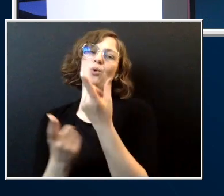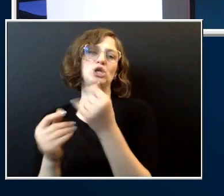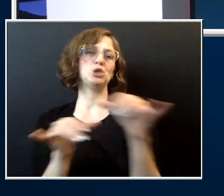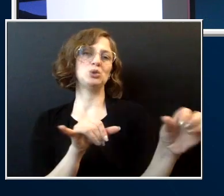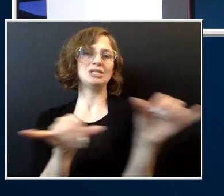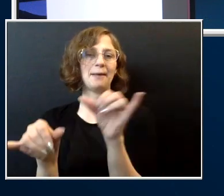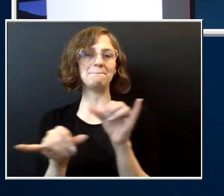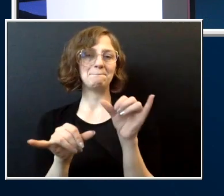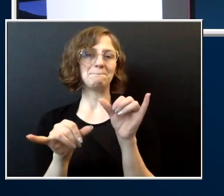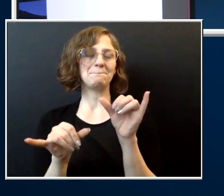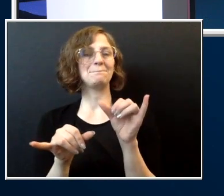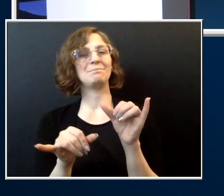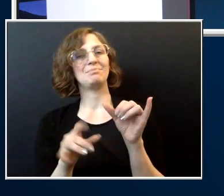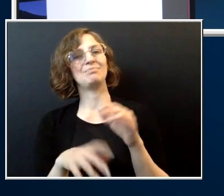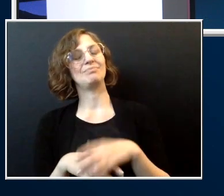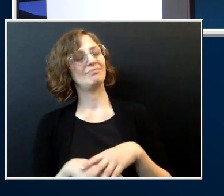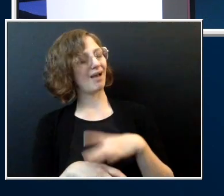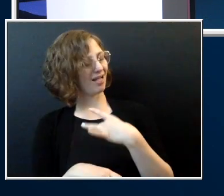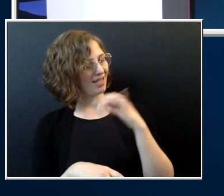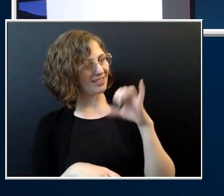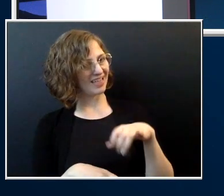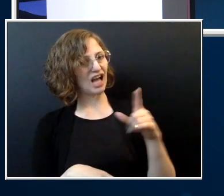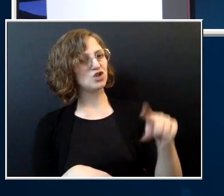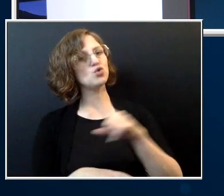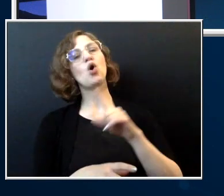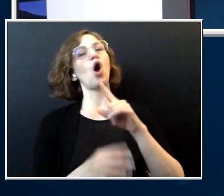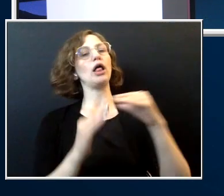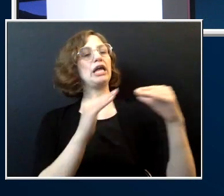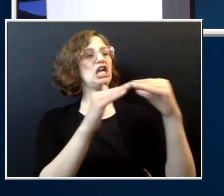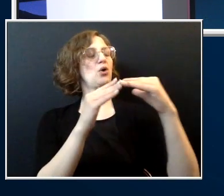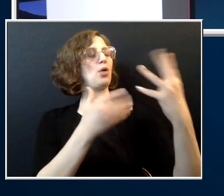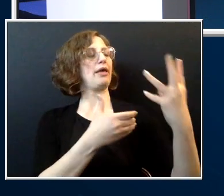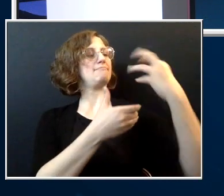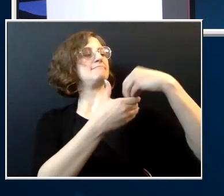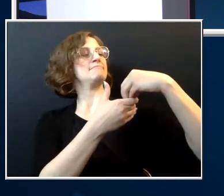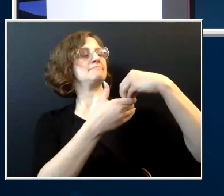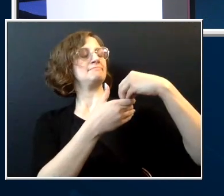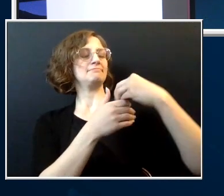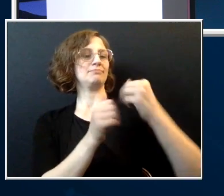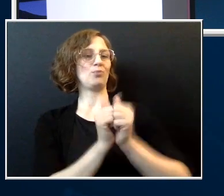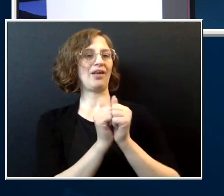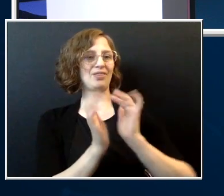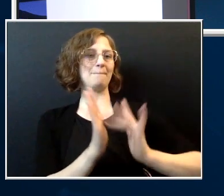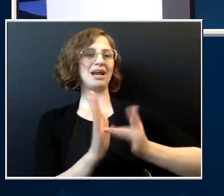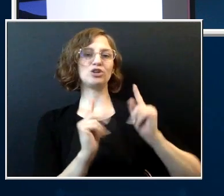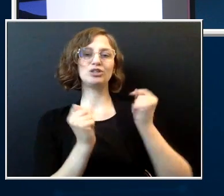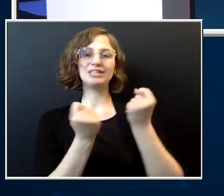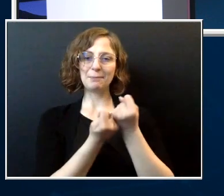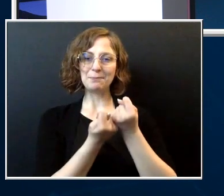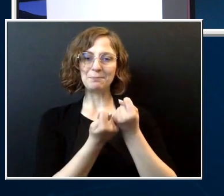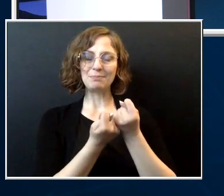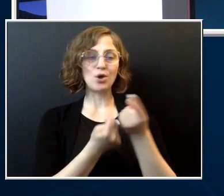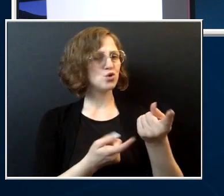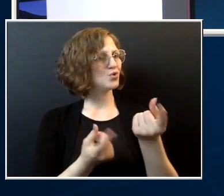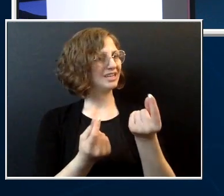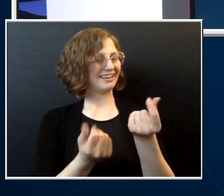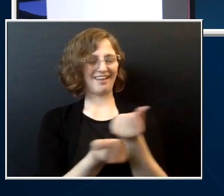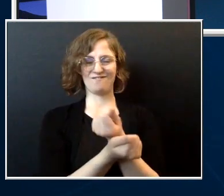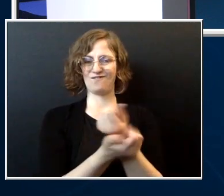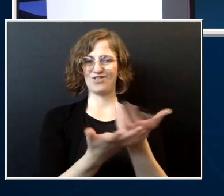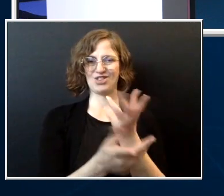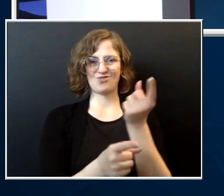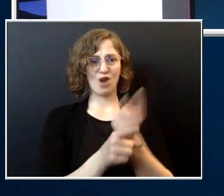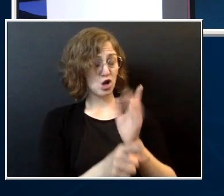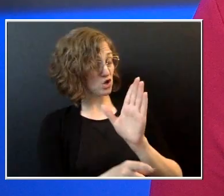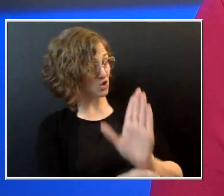Nye said. You're equally a part of the medical team and giving your insight and your thoughts. So you did everything right. What is the big takeaway from your